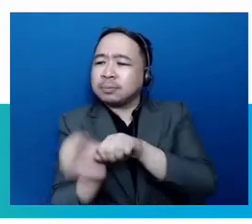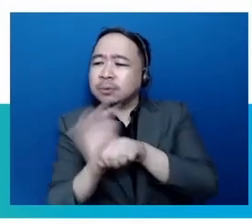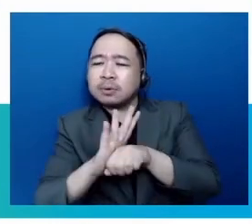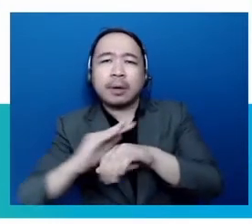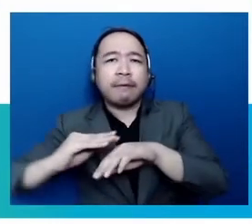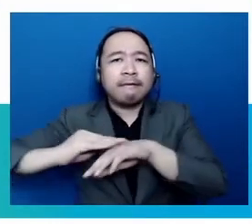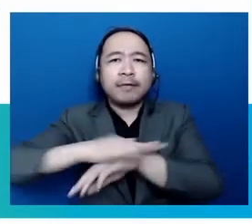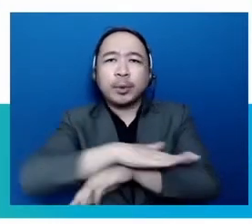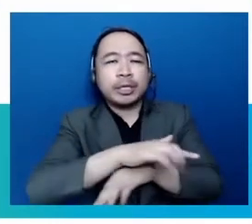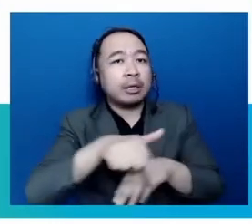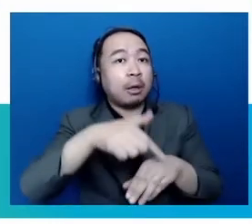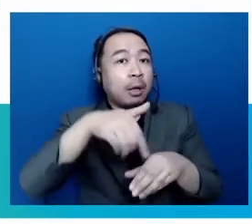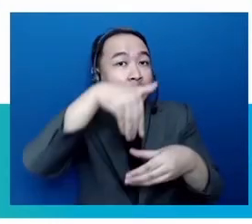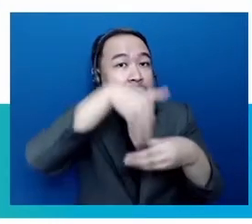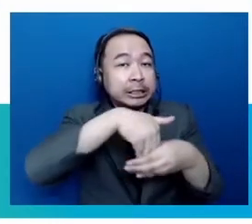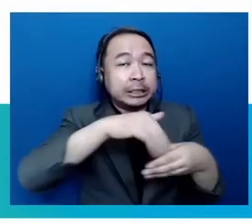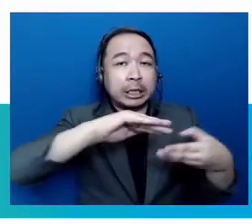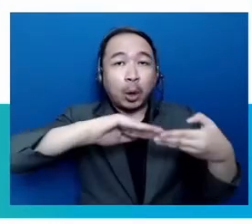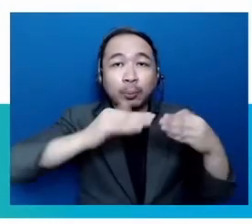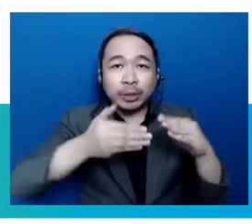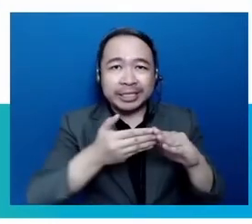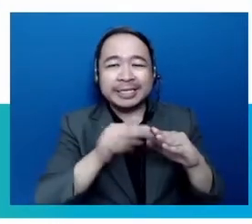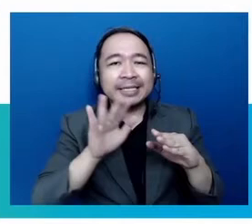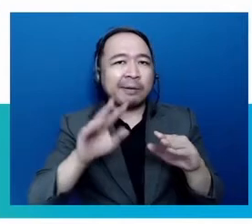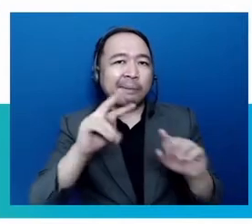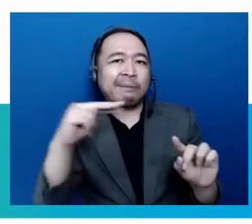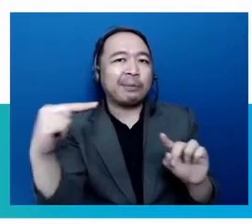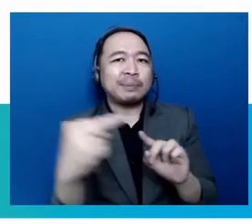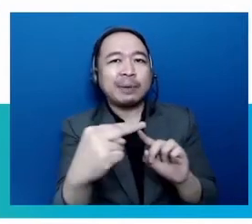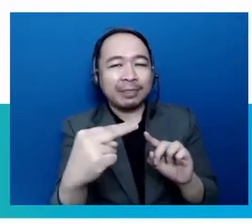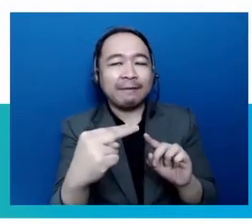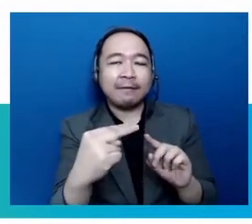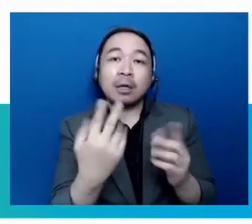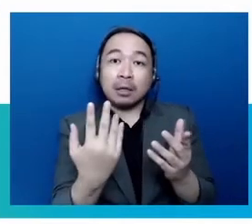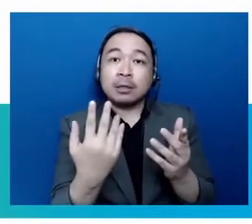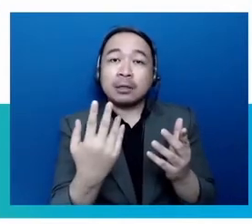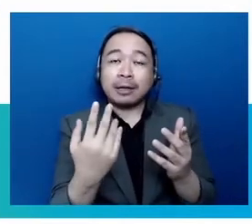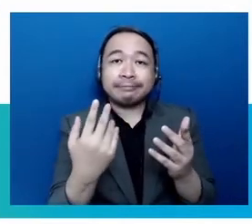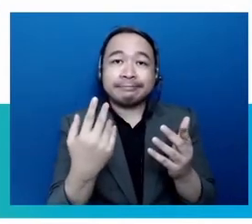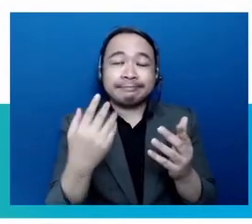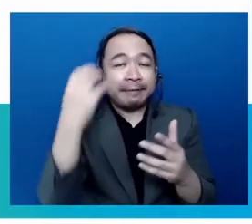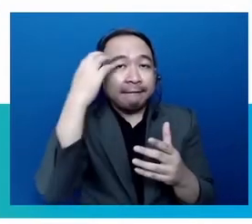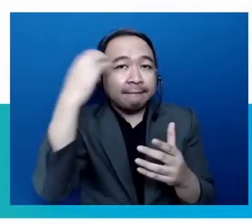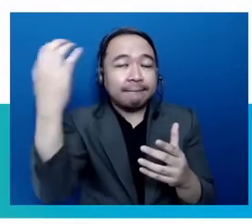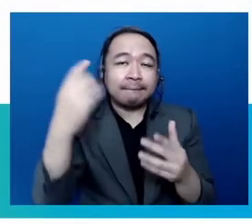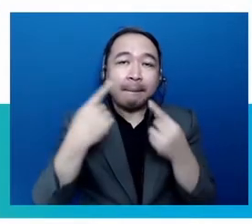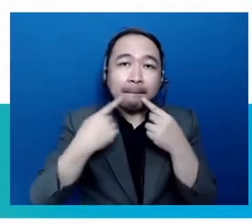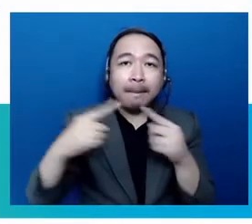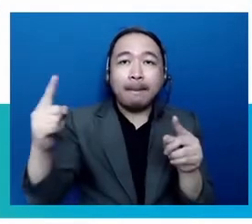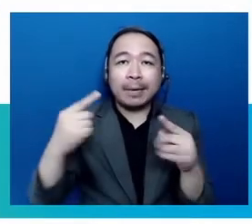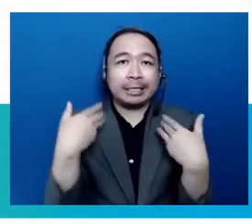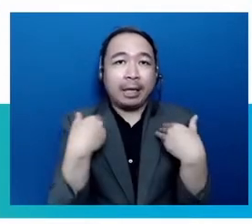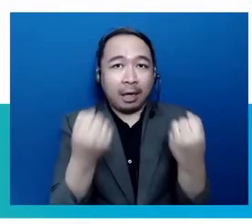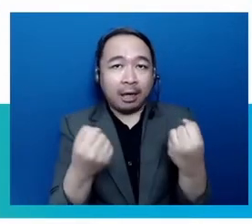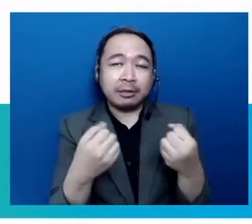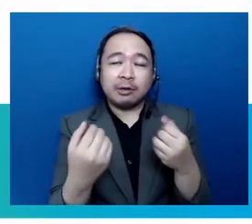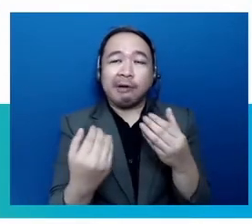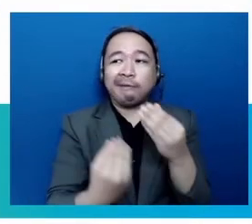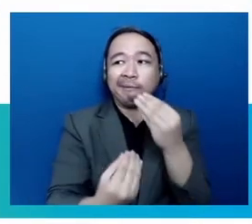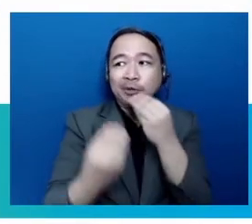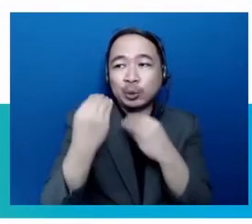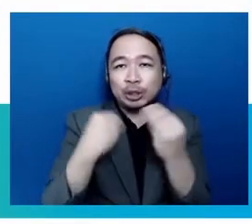local communities from a public health and nutrition perspective? And maybe could you please talk about, you know, what types of